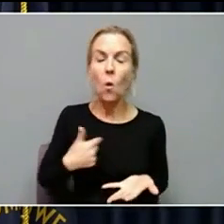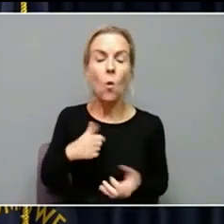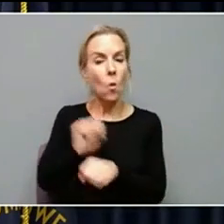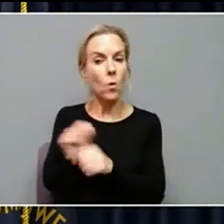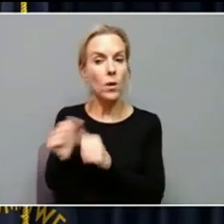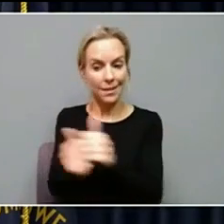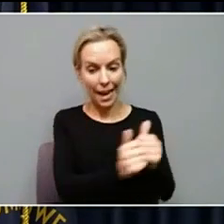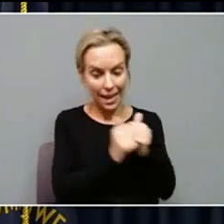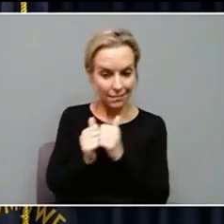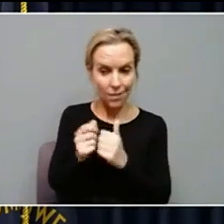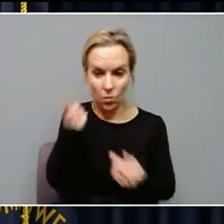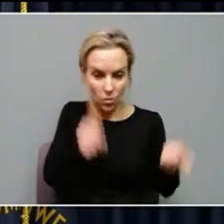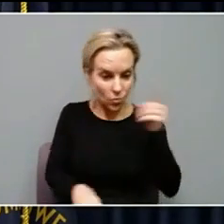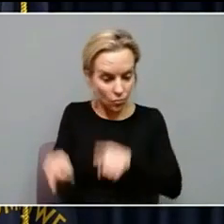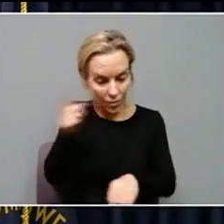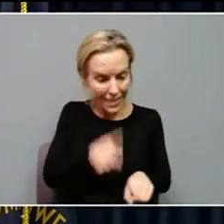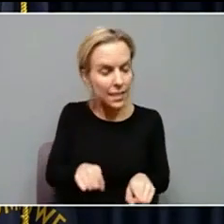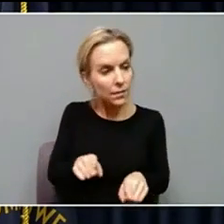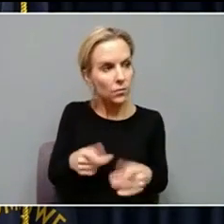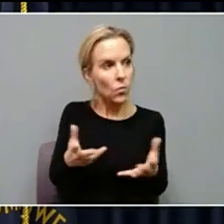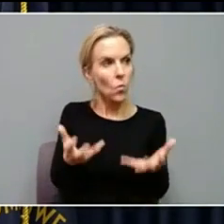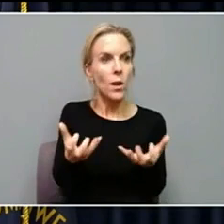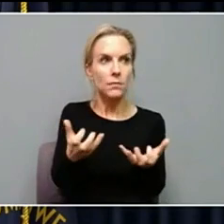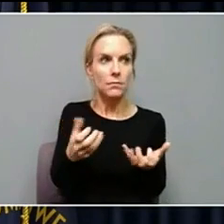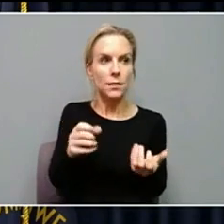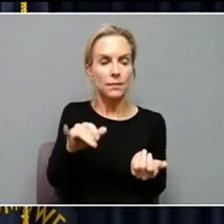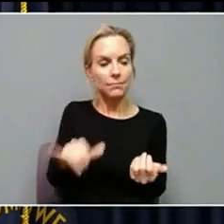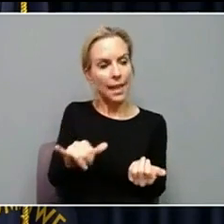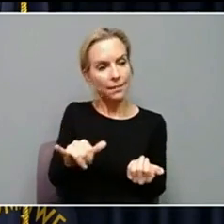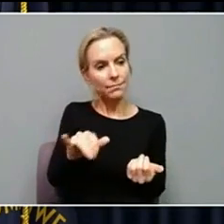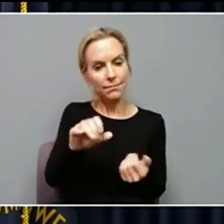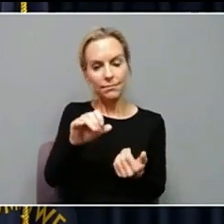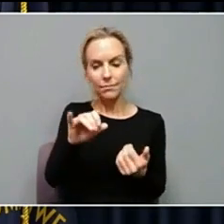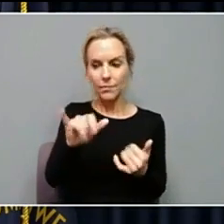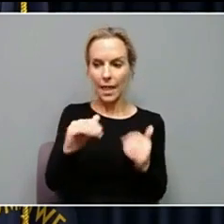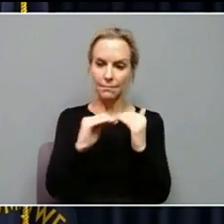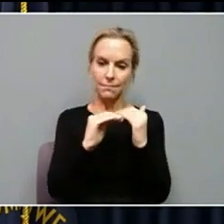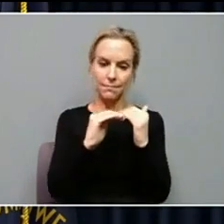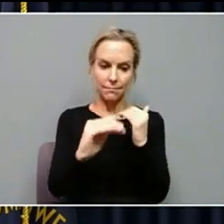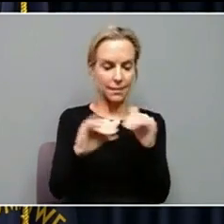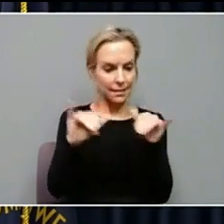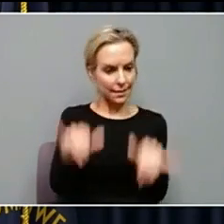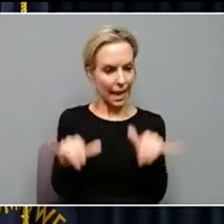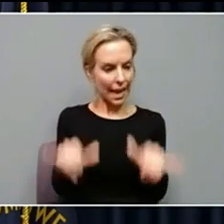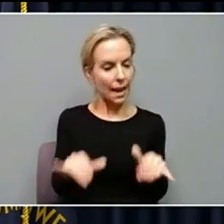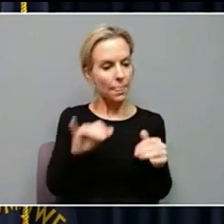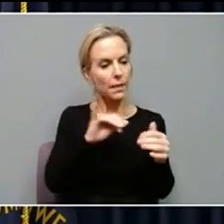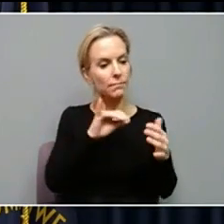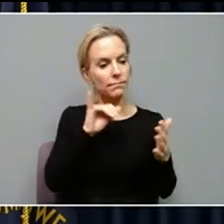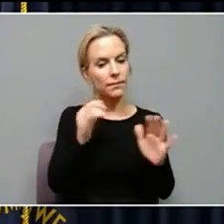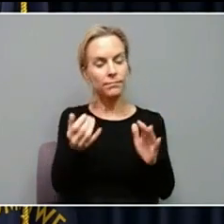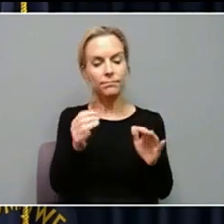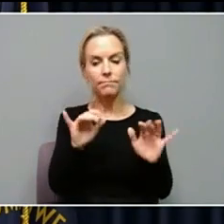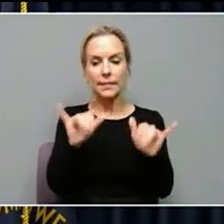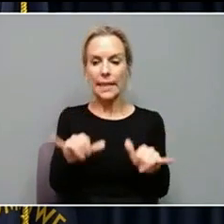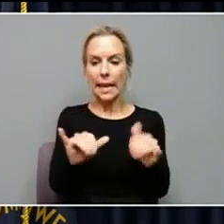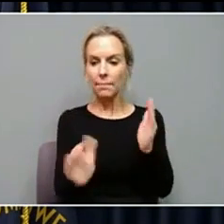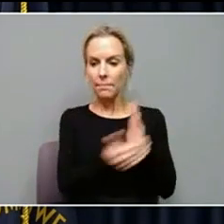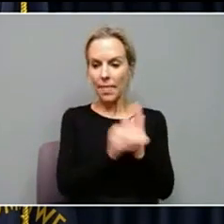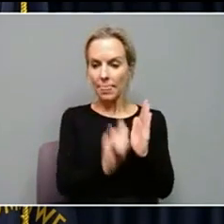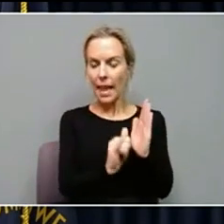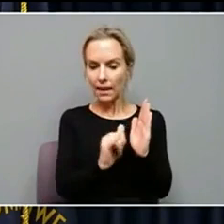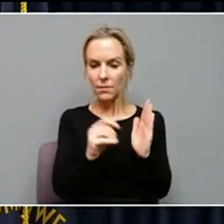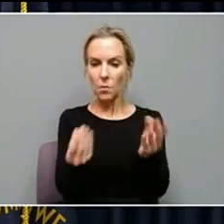everybody agrees that they want at least the status quo that's going on right now to stay, that we may have a little more time than just 10 days. But I